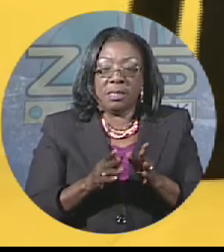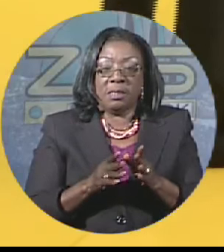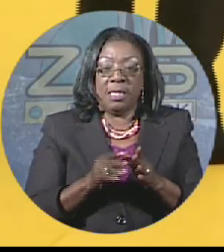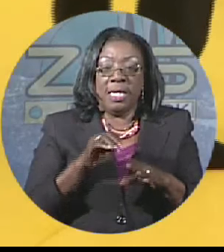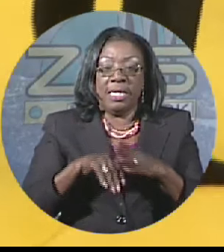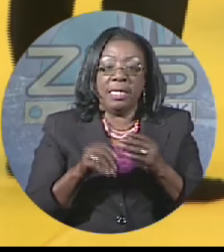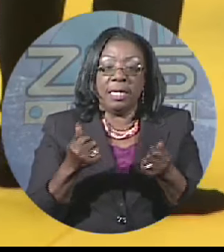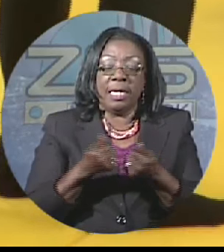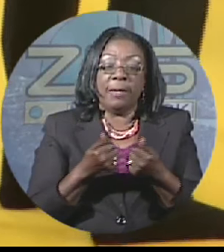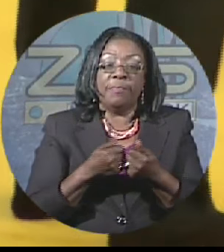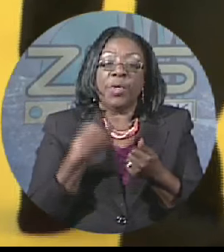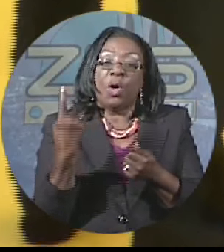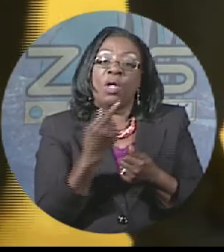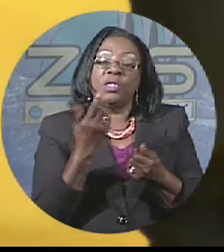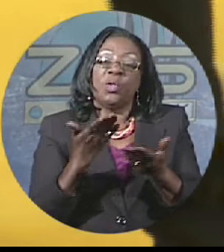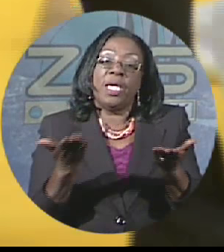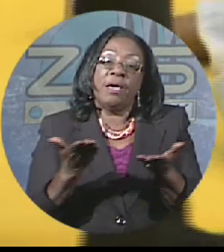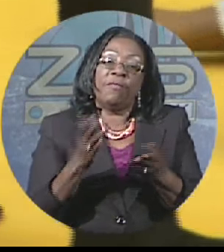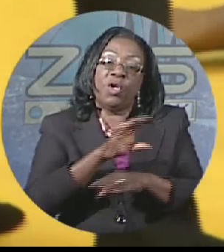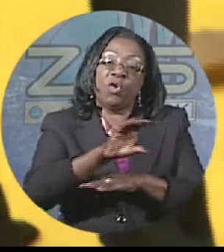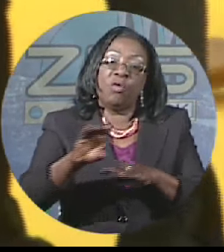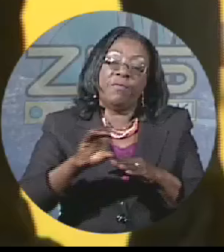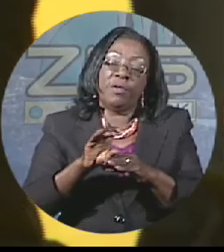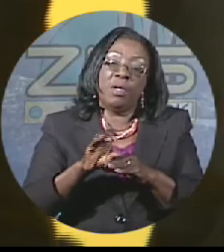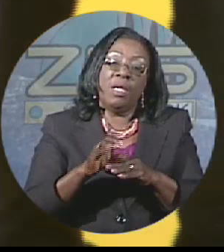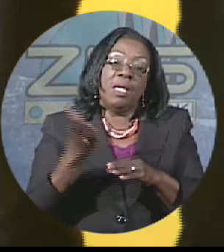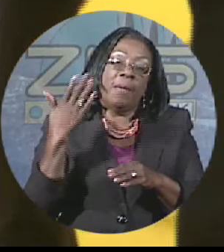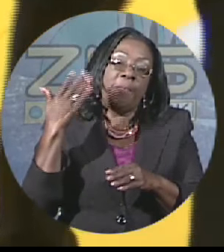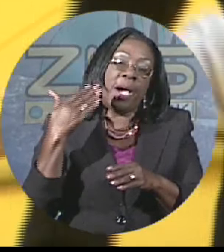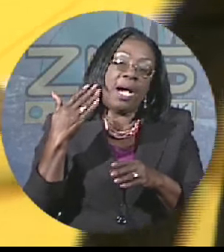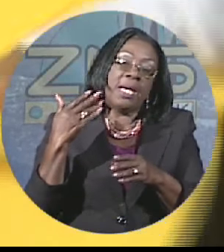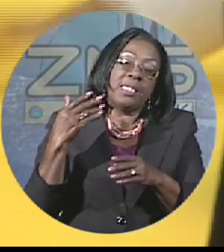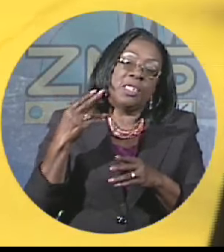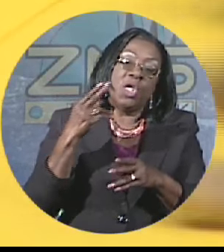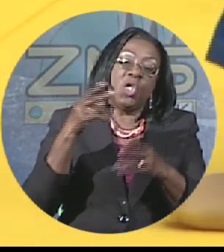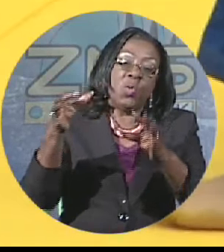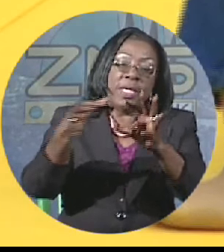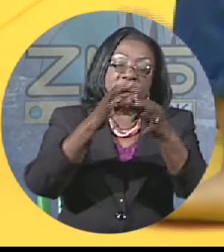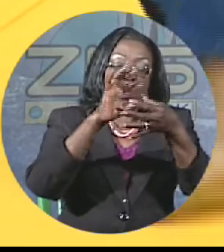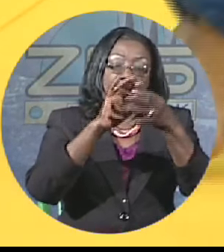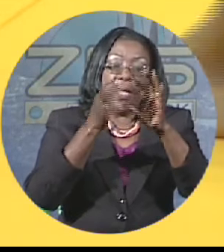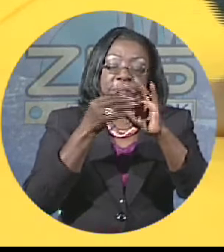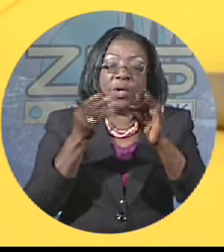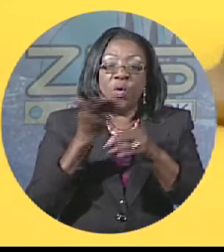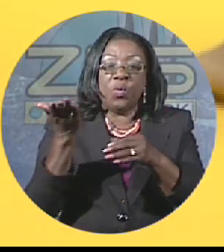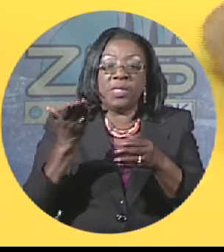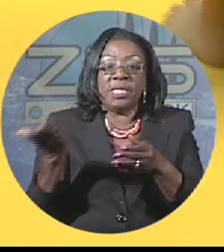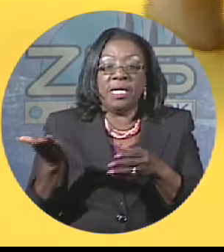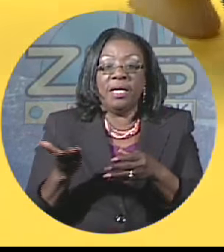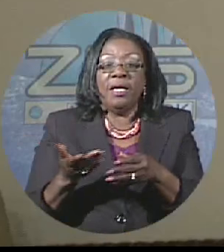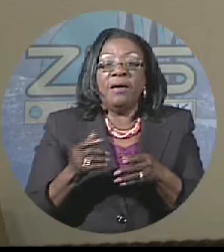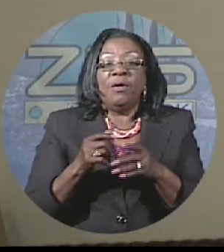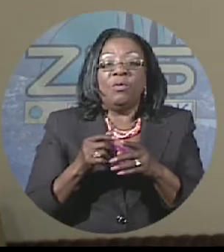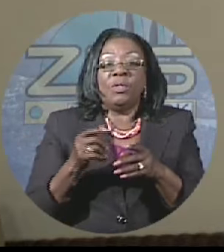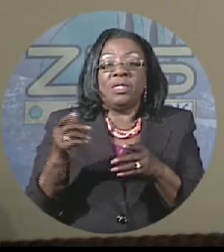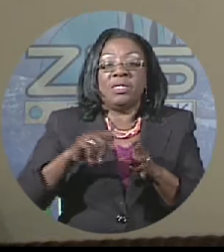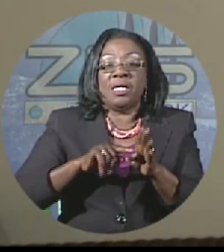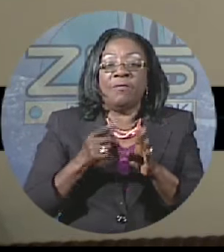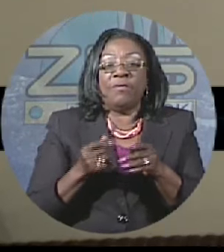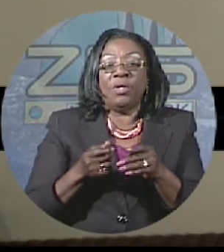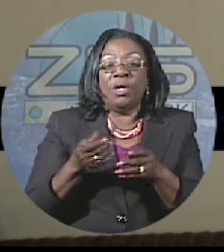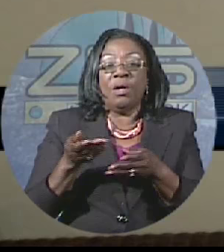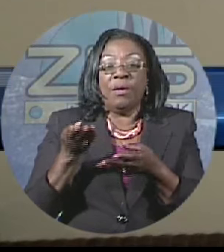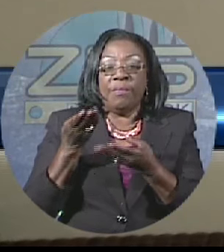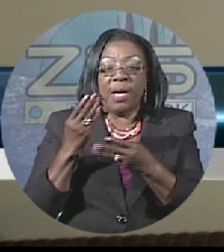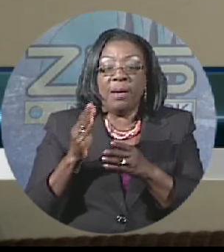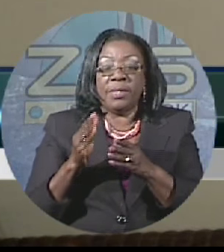Games. Also in town for Carifta Judo, former U.S. Olympian Rodney Ferguson, who is of Bahamian descent. Right now on